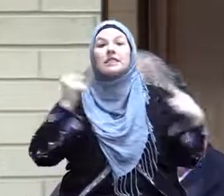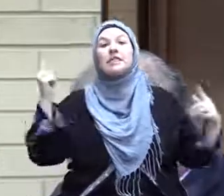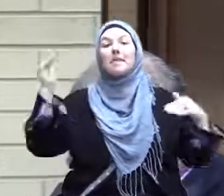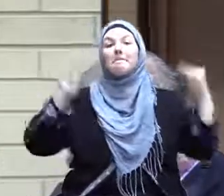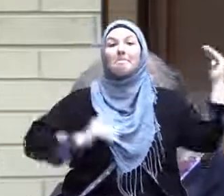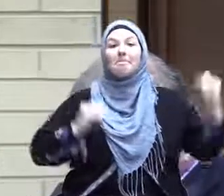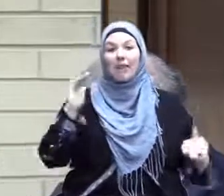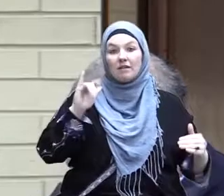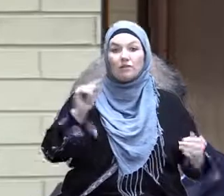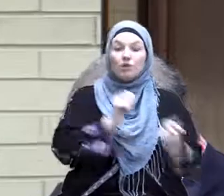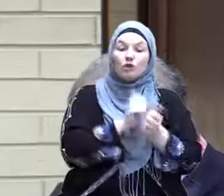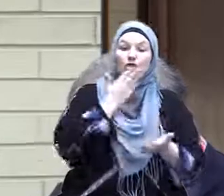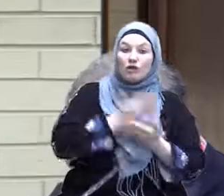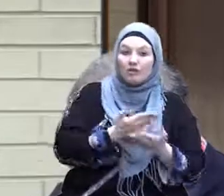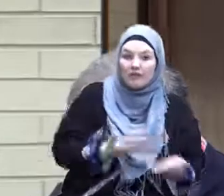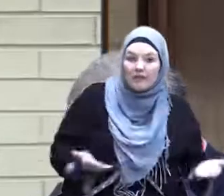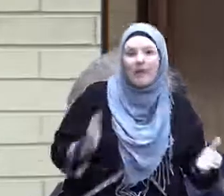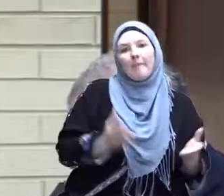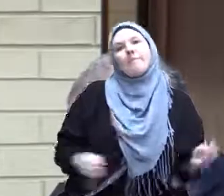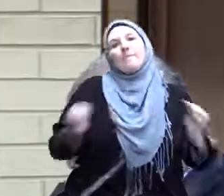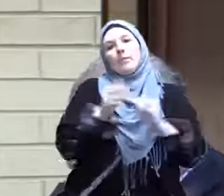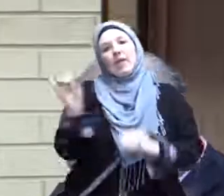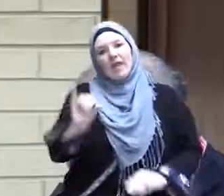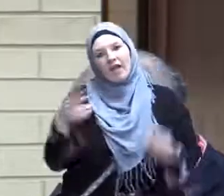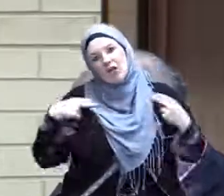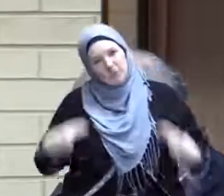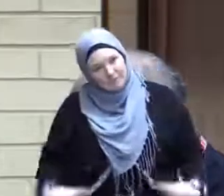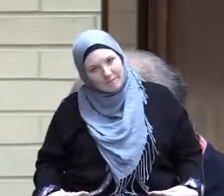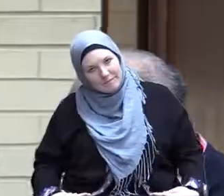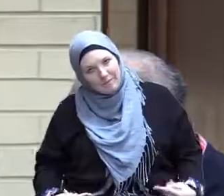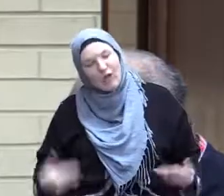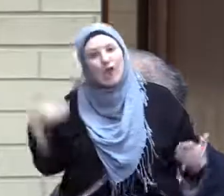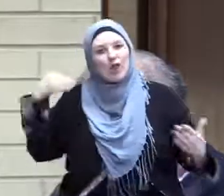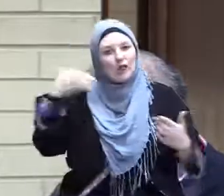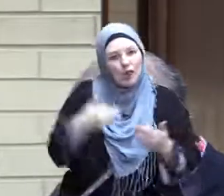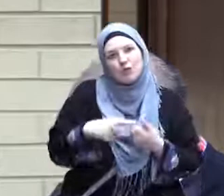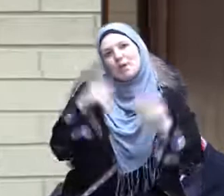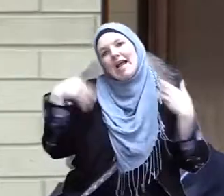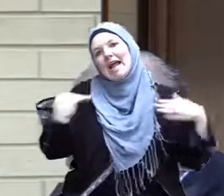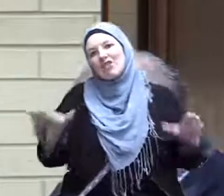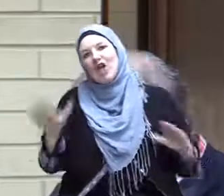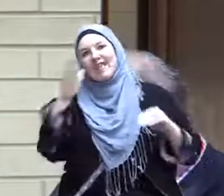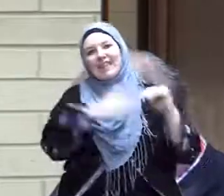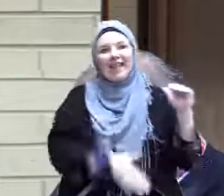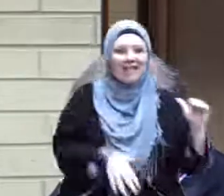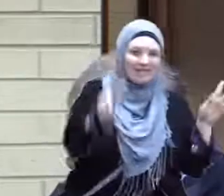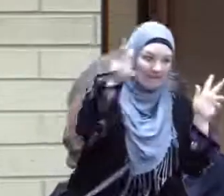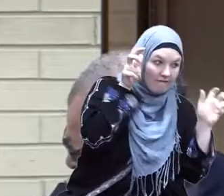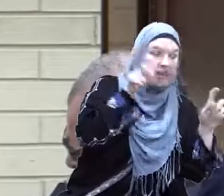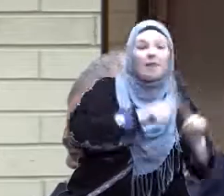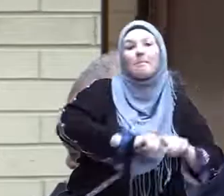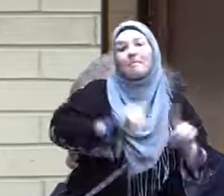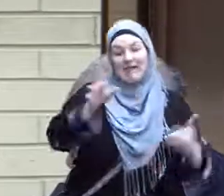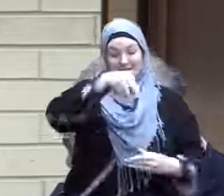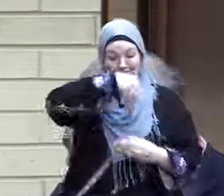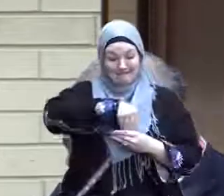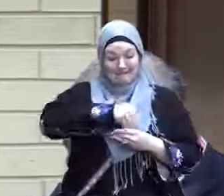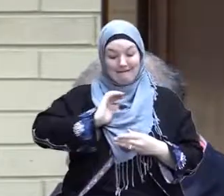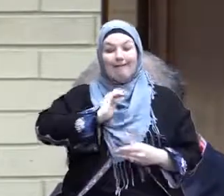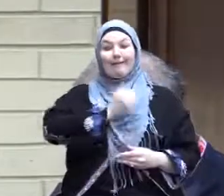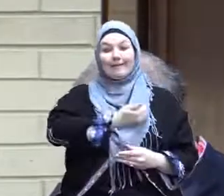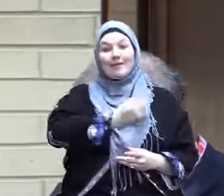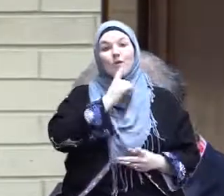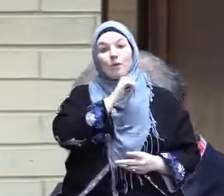balance it off with good things, you become more like a human, closer to an angel than being a devil. But inside us